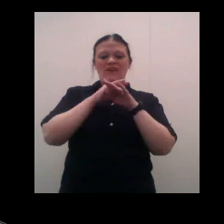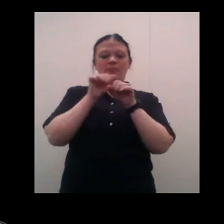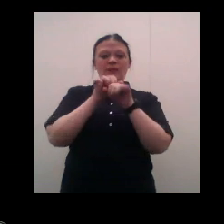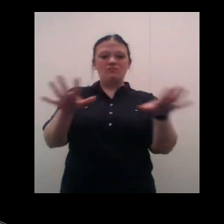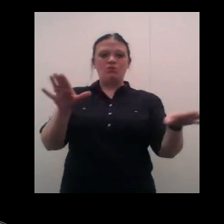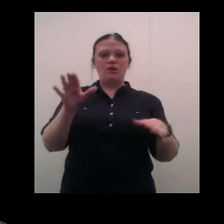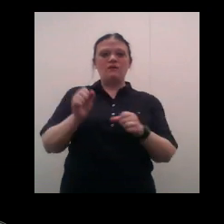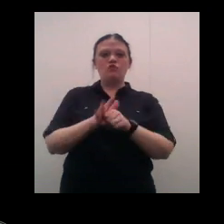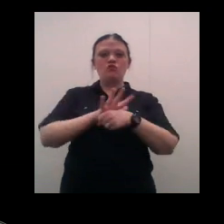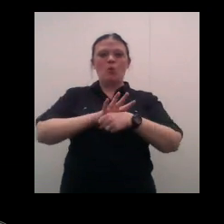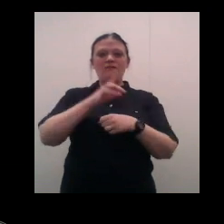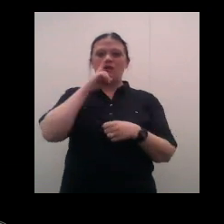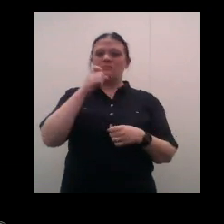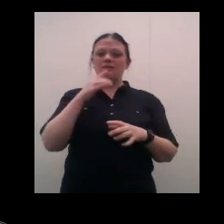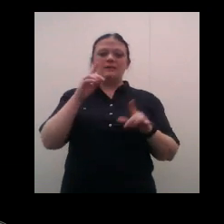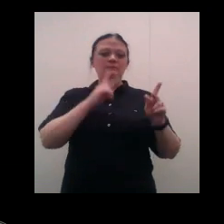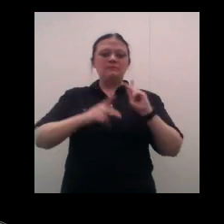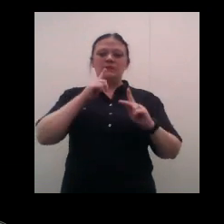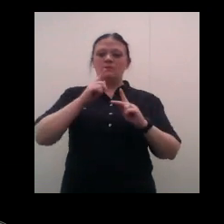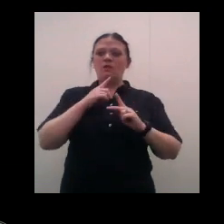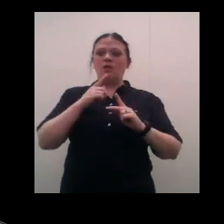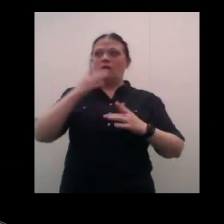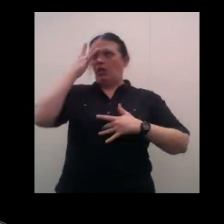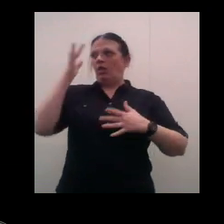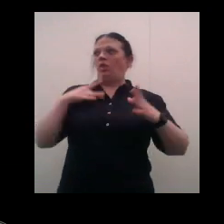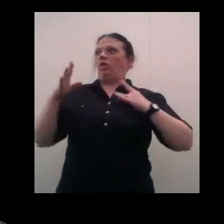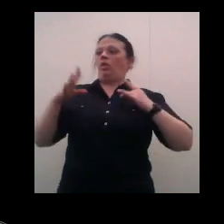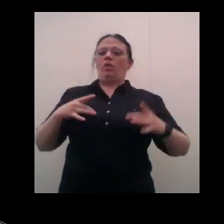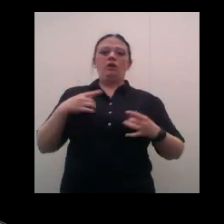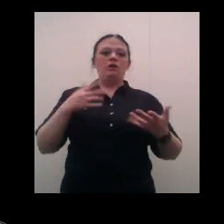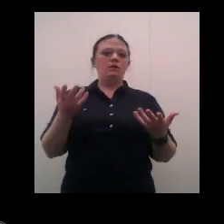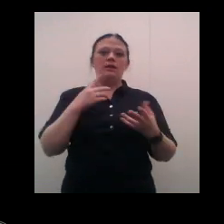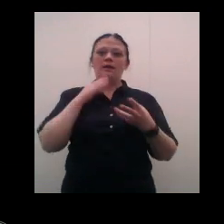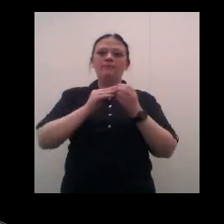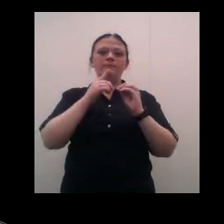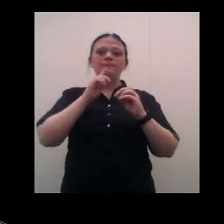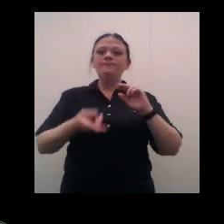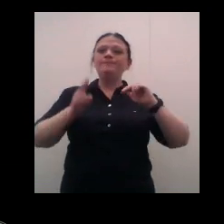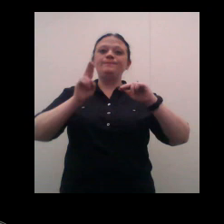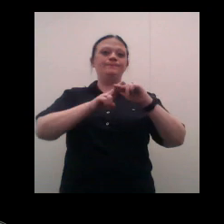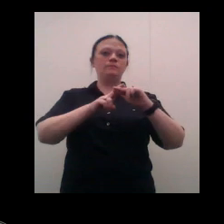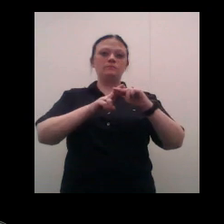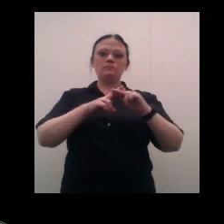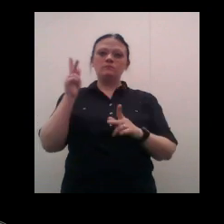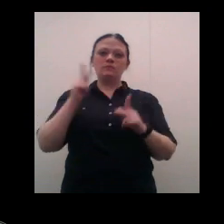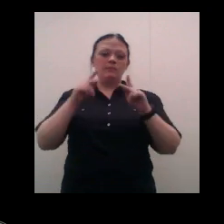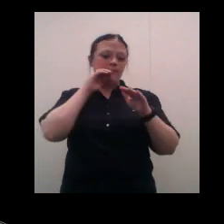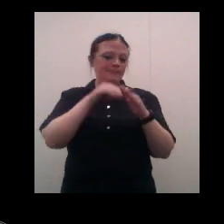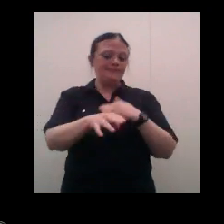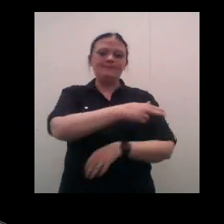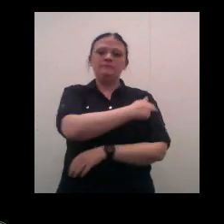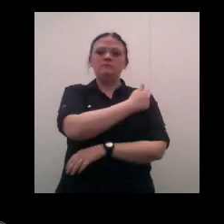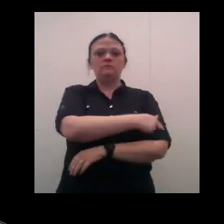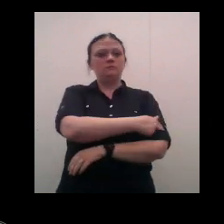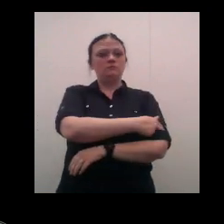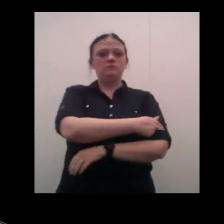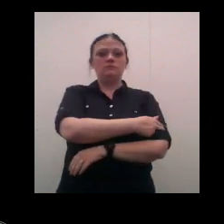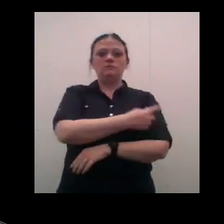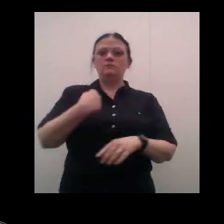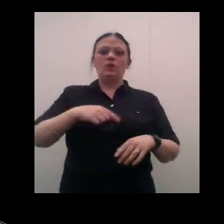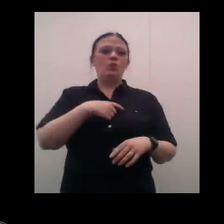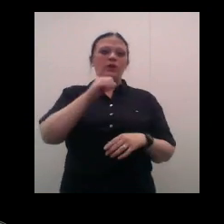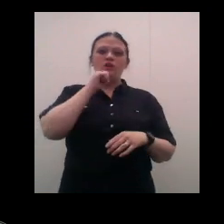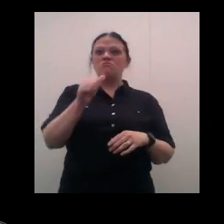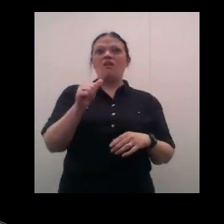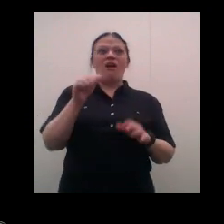the coronavirus, because individuals are catching it and getting sick, and the numbers are going up of the individuals who are being hospitalized. And we're not going to be